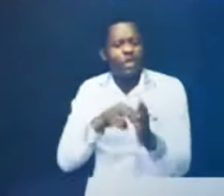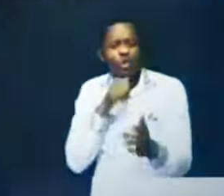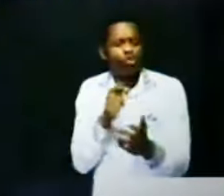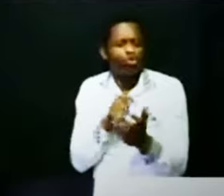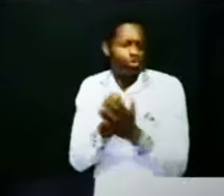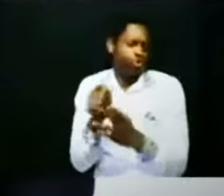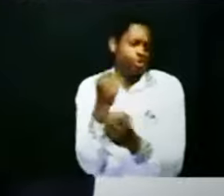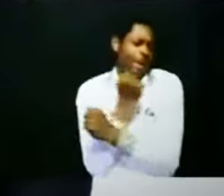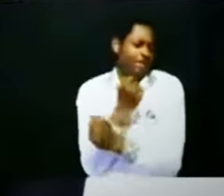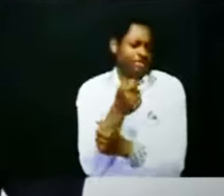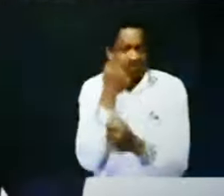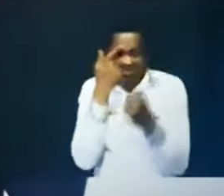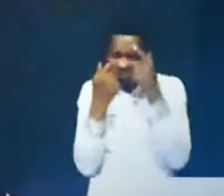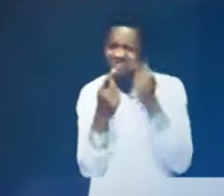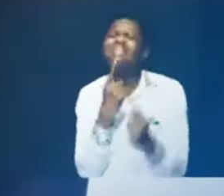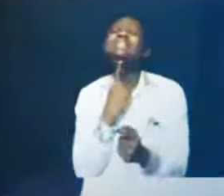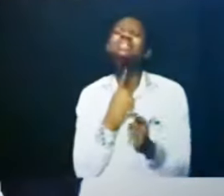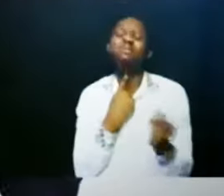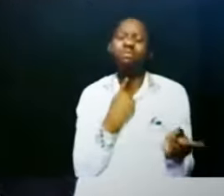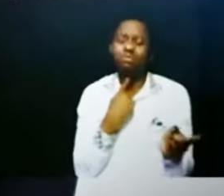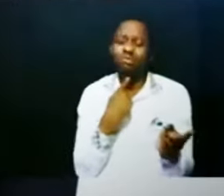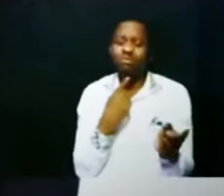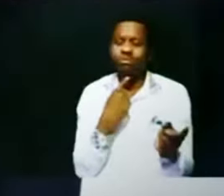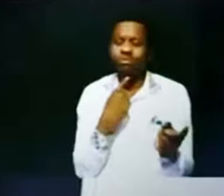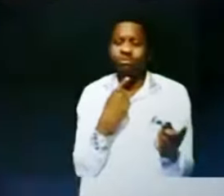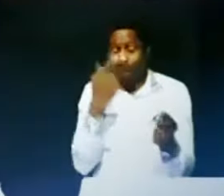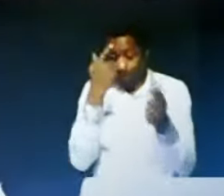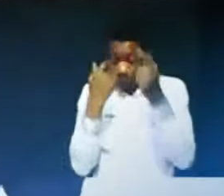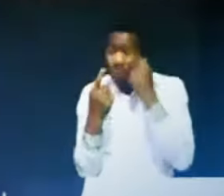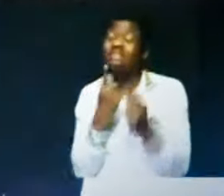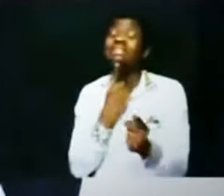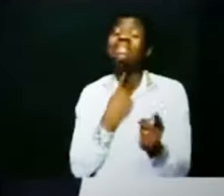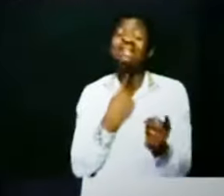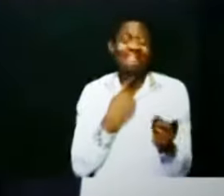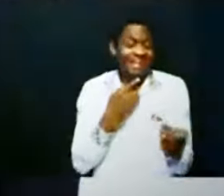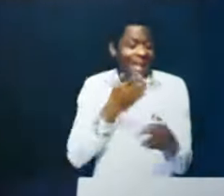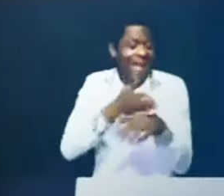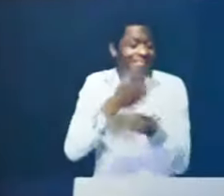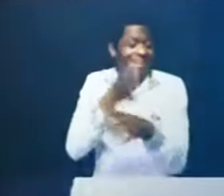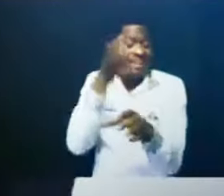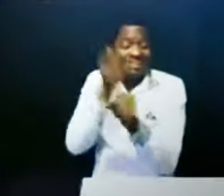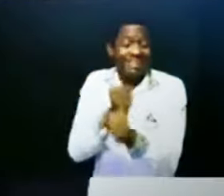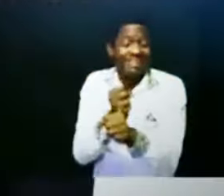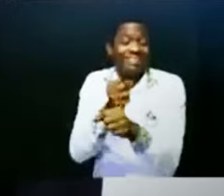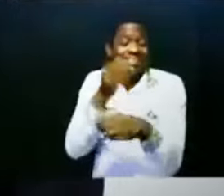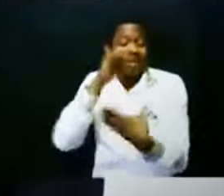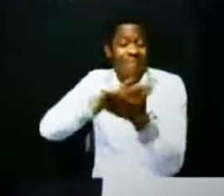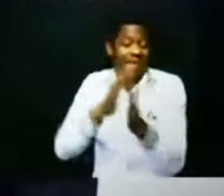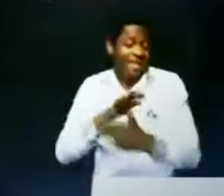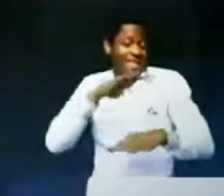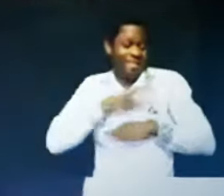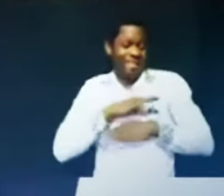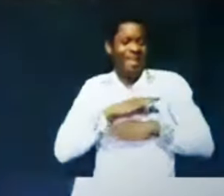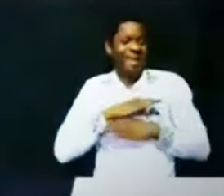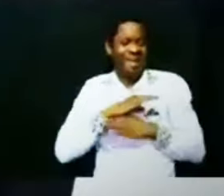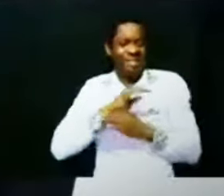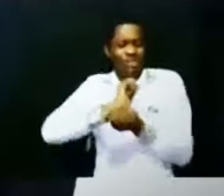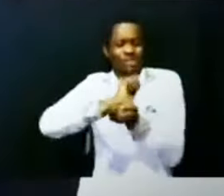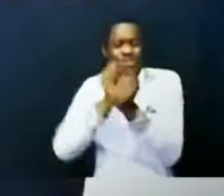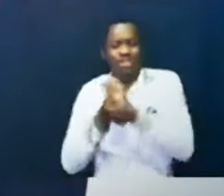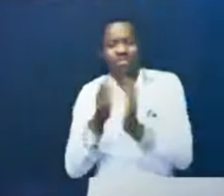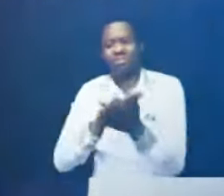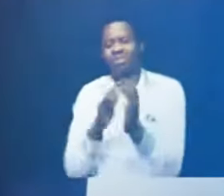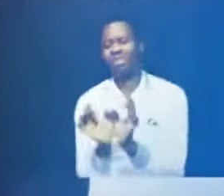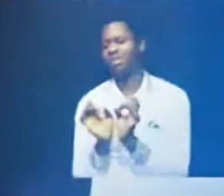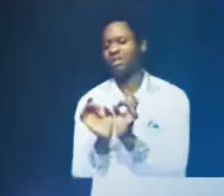odoi adani otan sa odo no na ye pese menkum nya do onya de opepe. Let's be careful of what we define